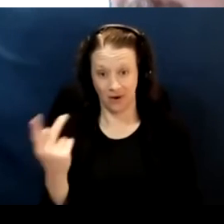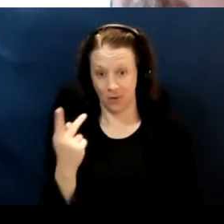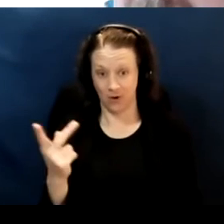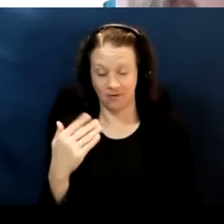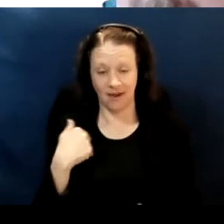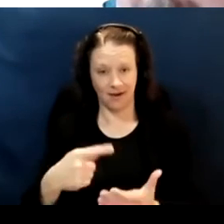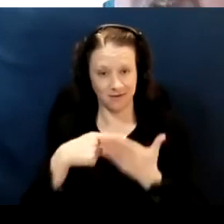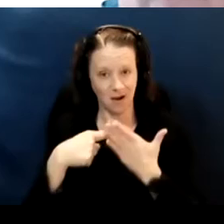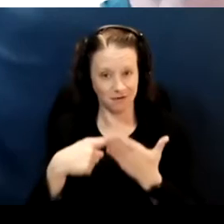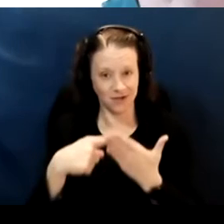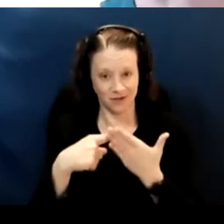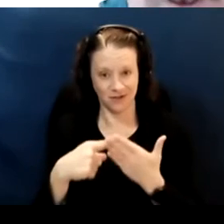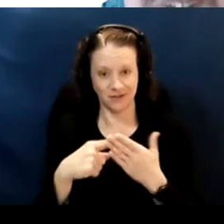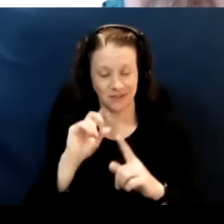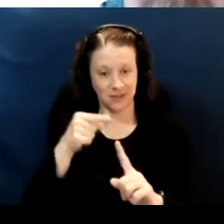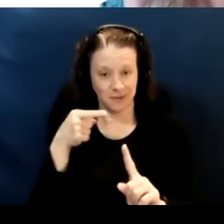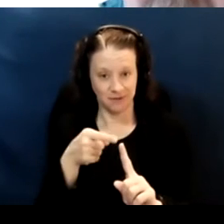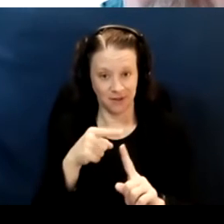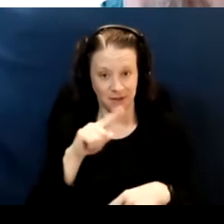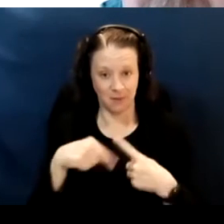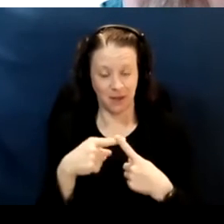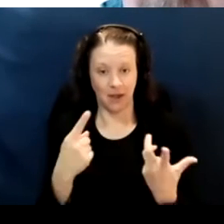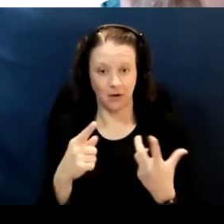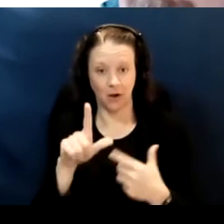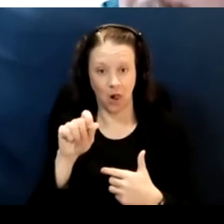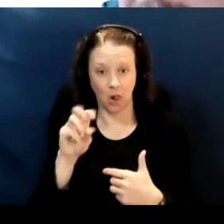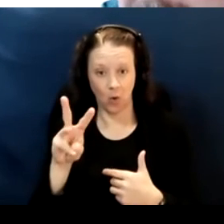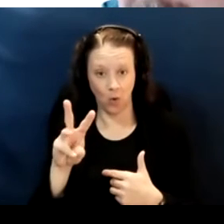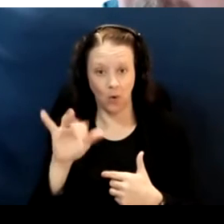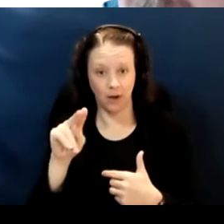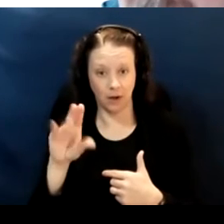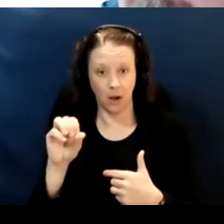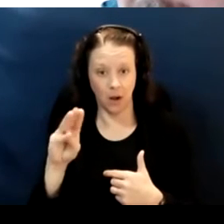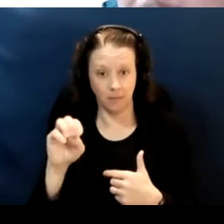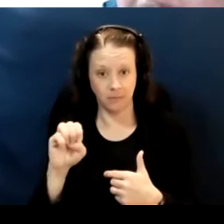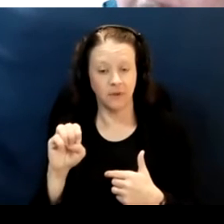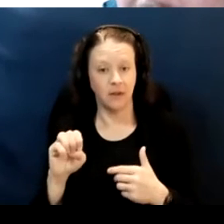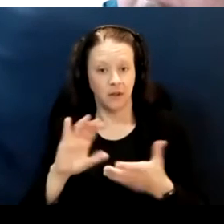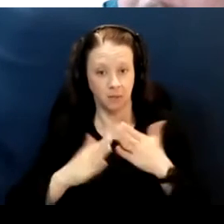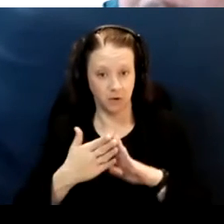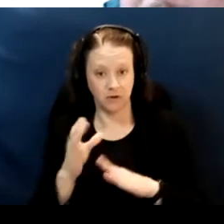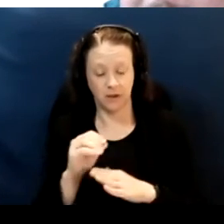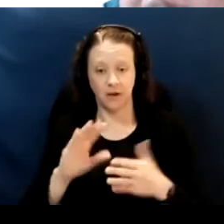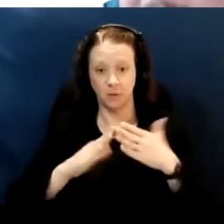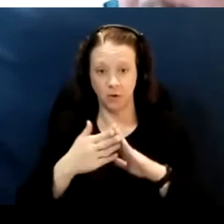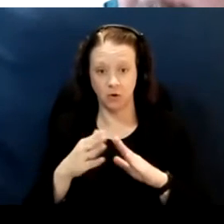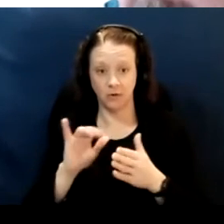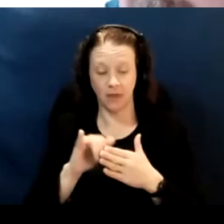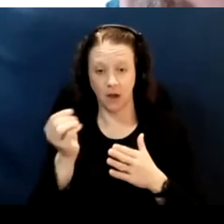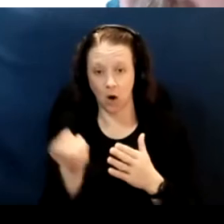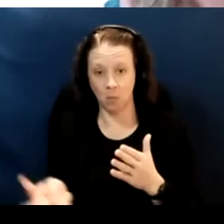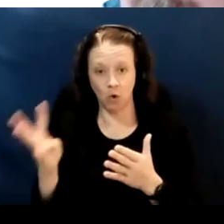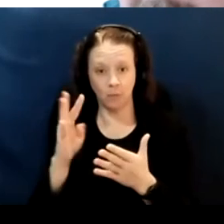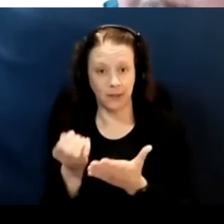conversations specifically about the low-income communities. Yes. And communities that are multiply